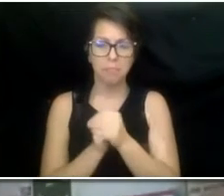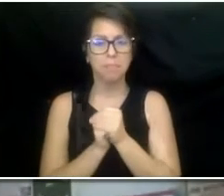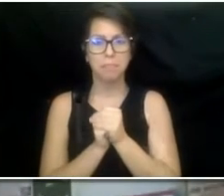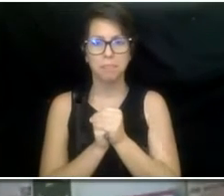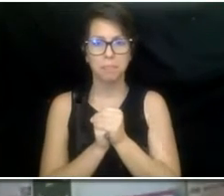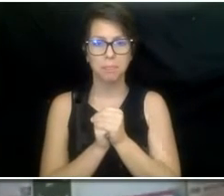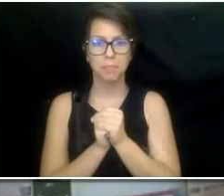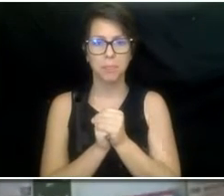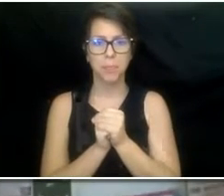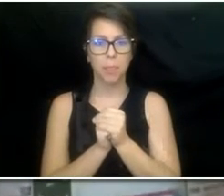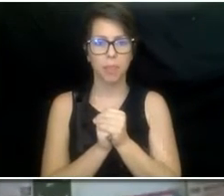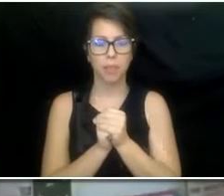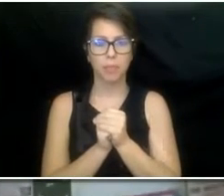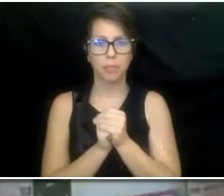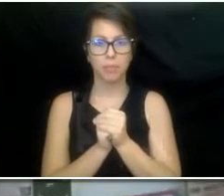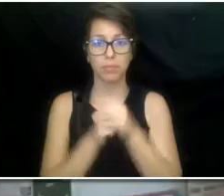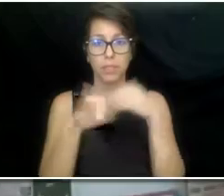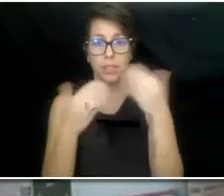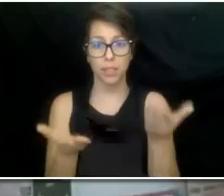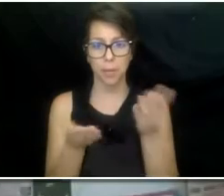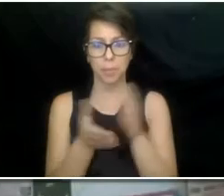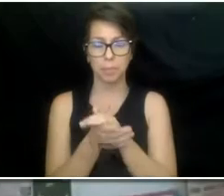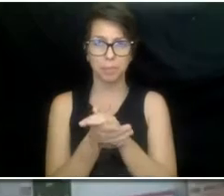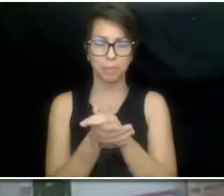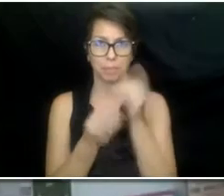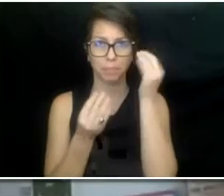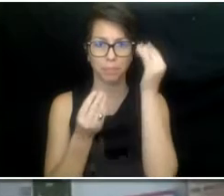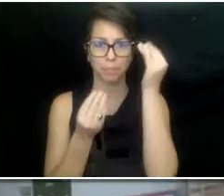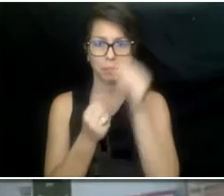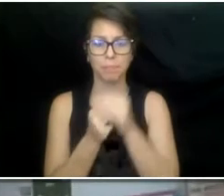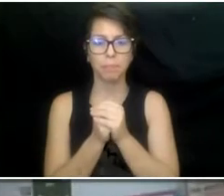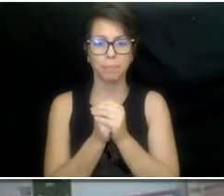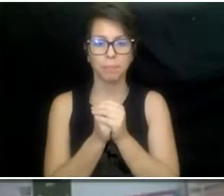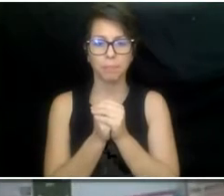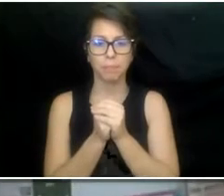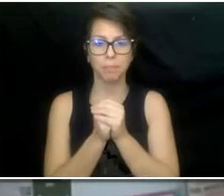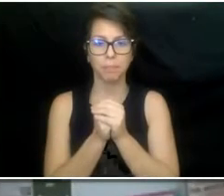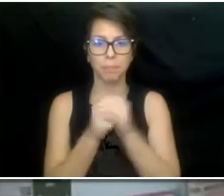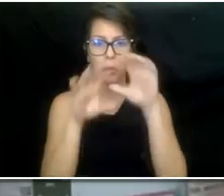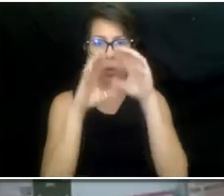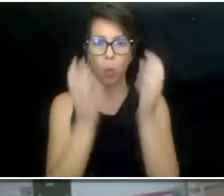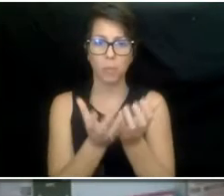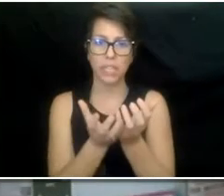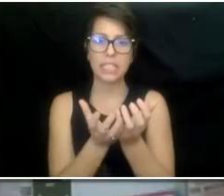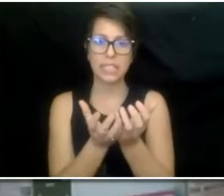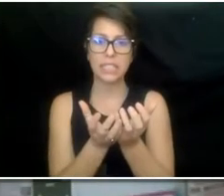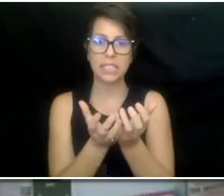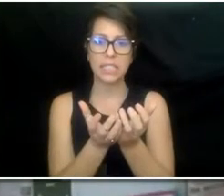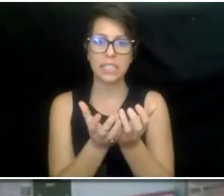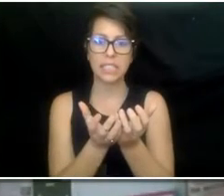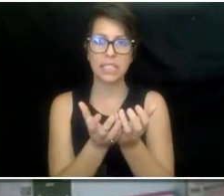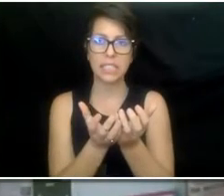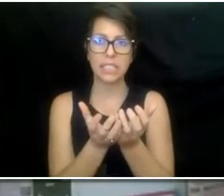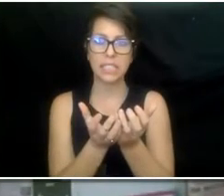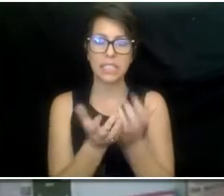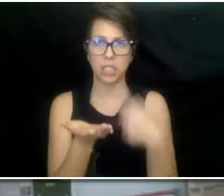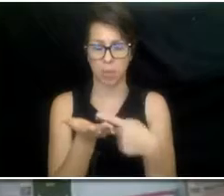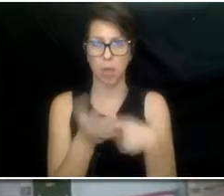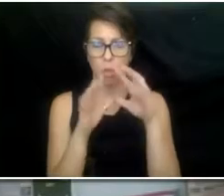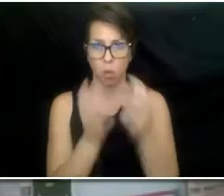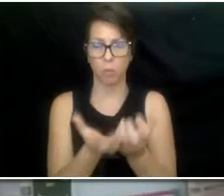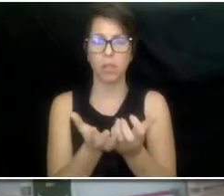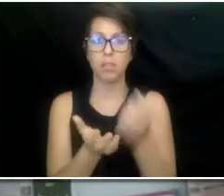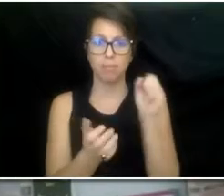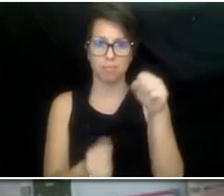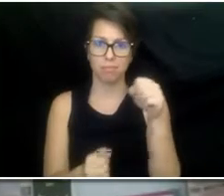began with cities and countries reporting a 30% spike in domestic violence what we F know so far in New